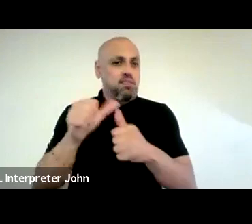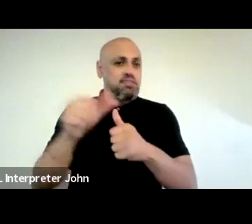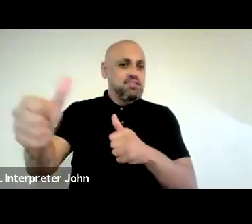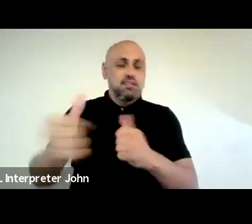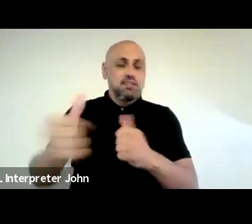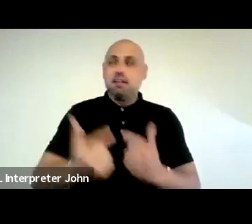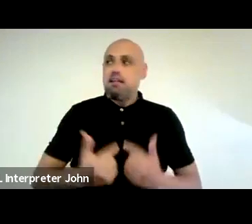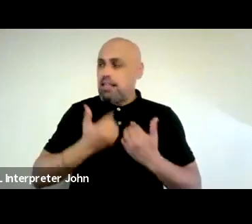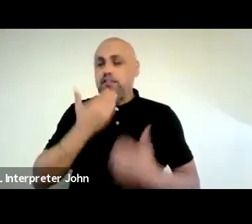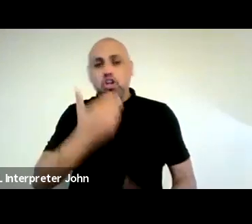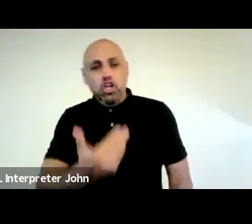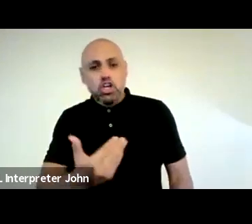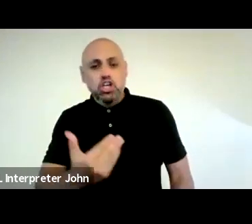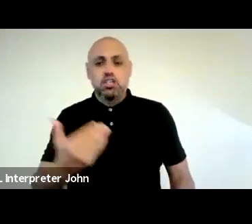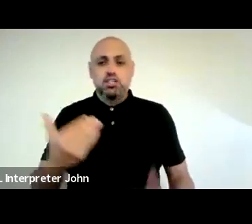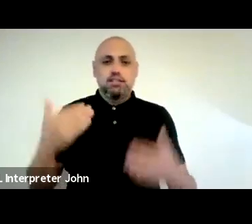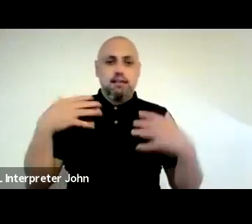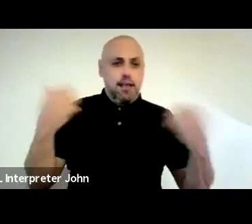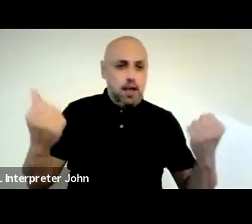well, eating healthy.